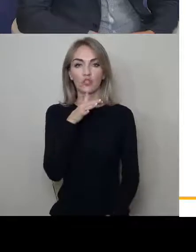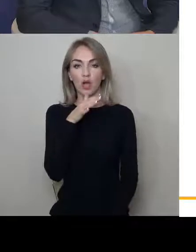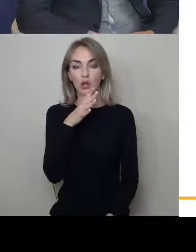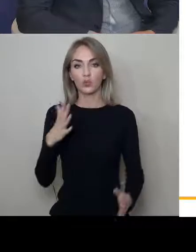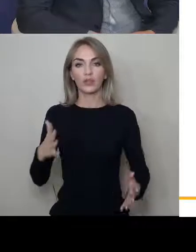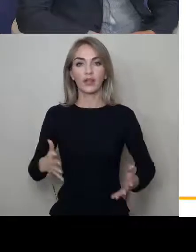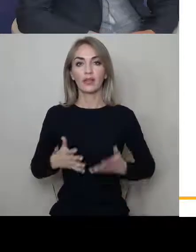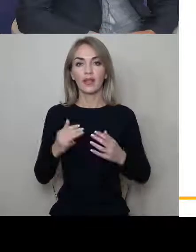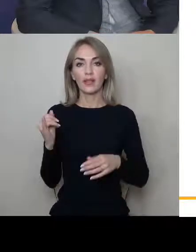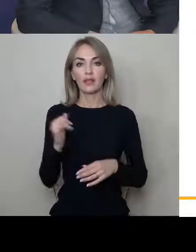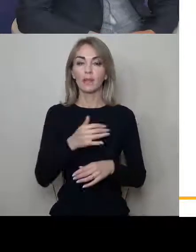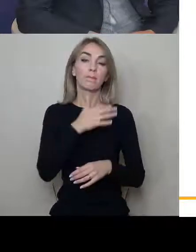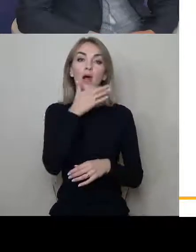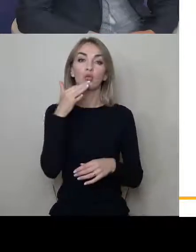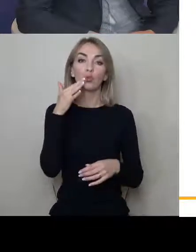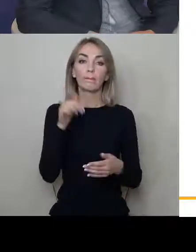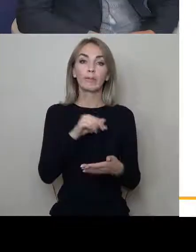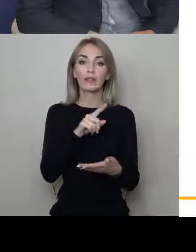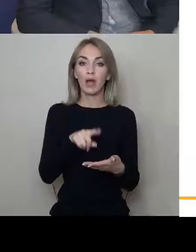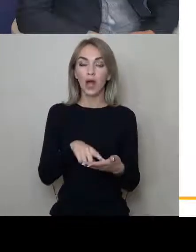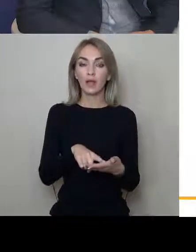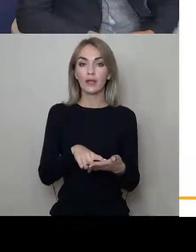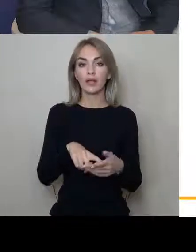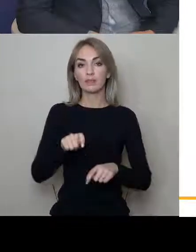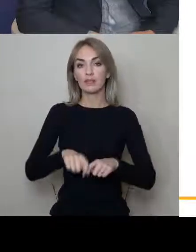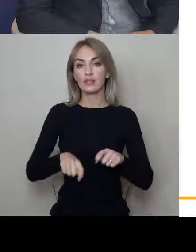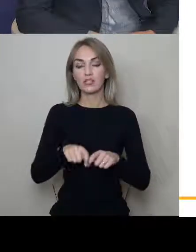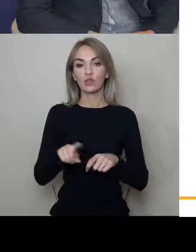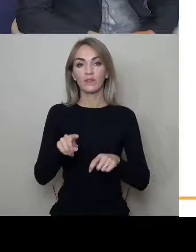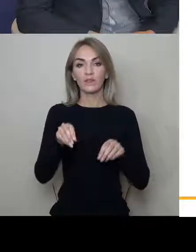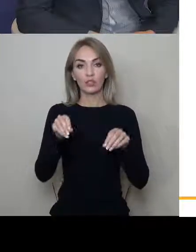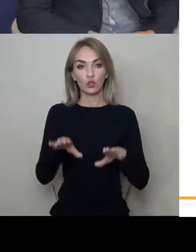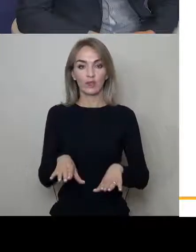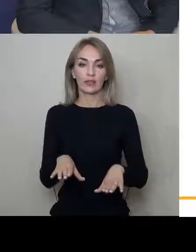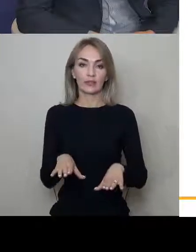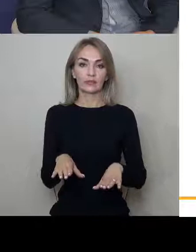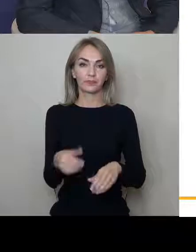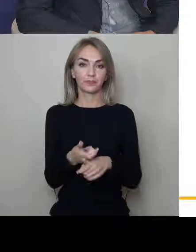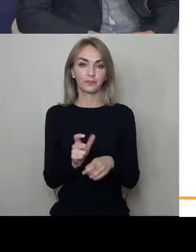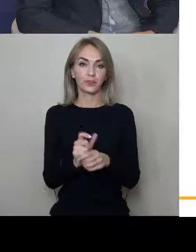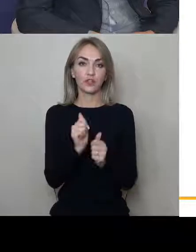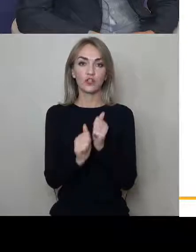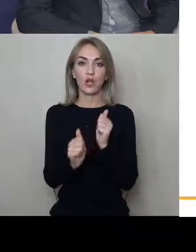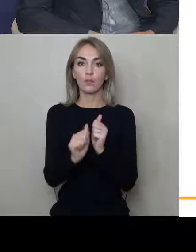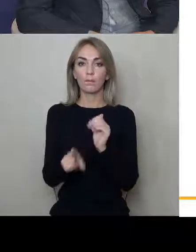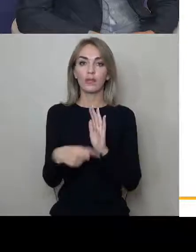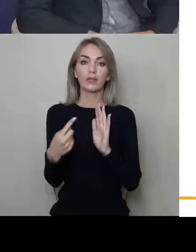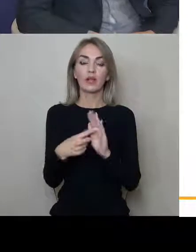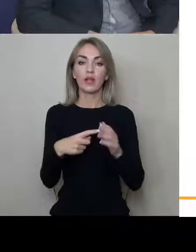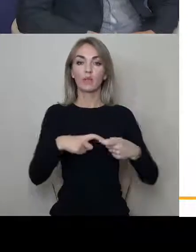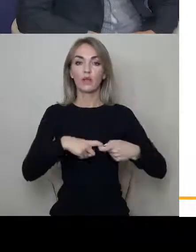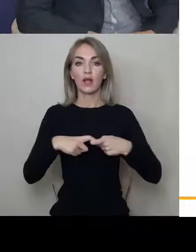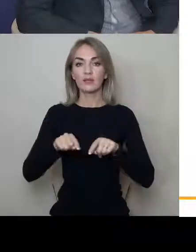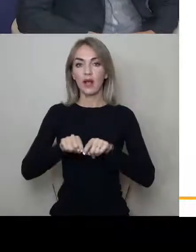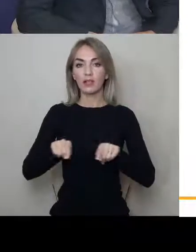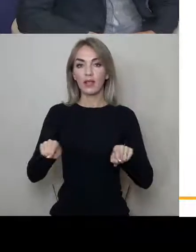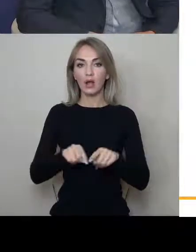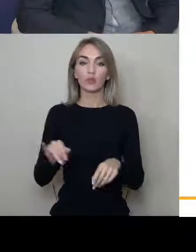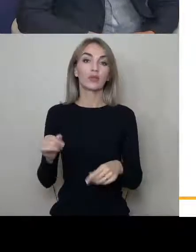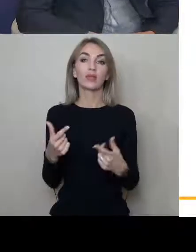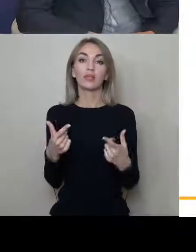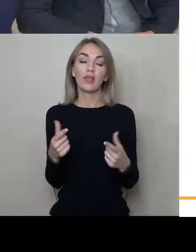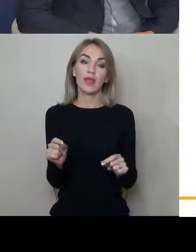that they don't have the time or desire and expertise on many issues to handle very complex issues dealing